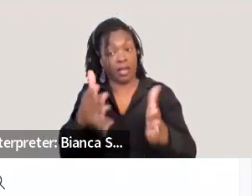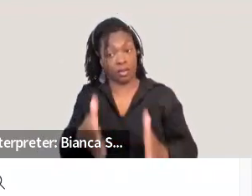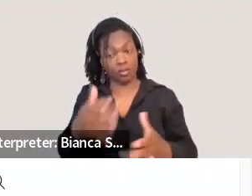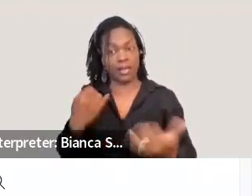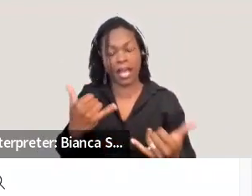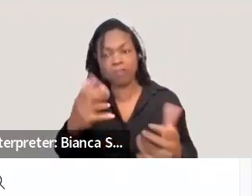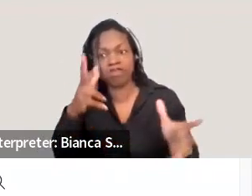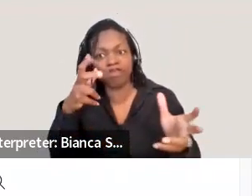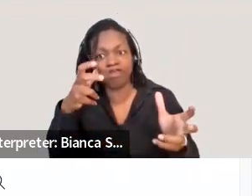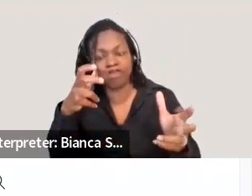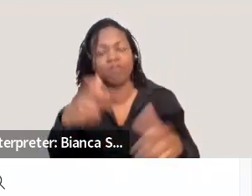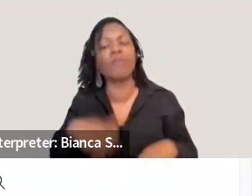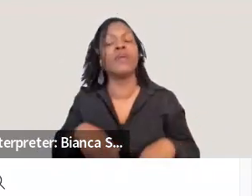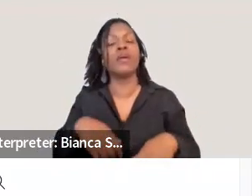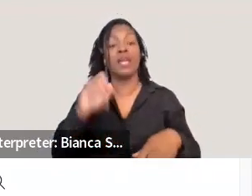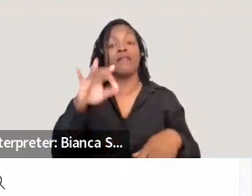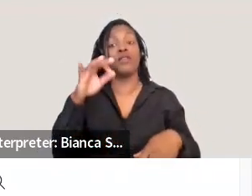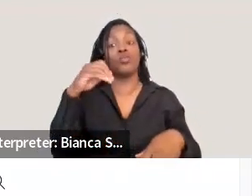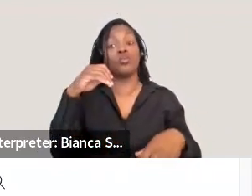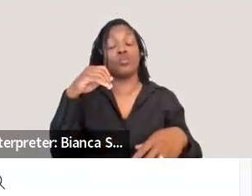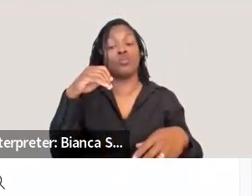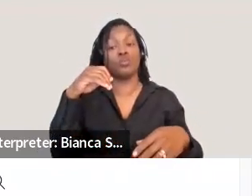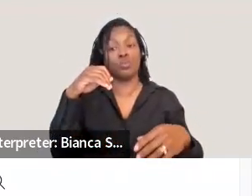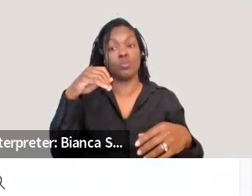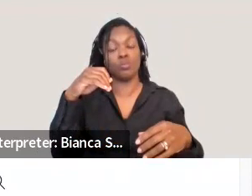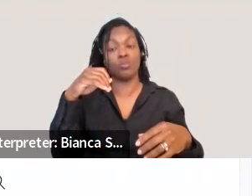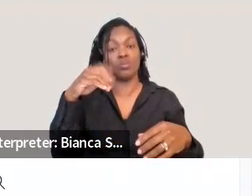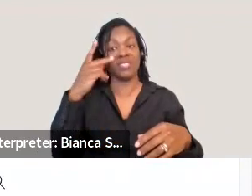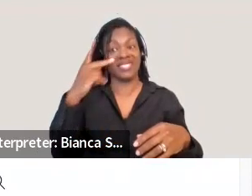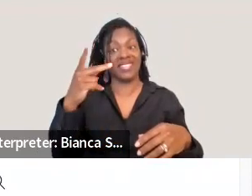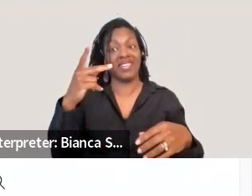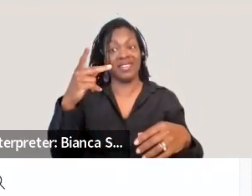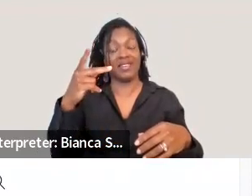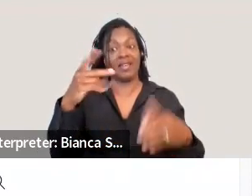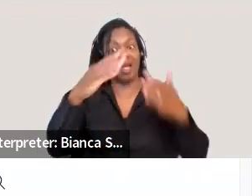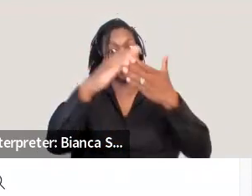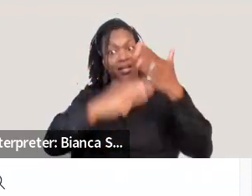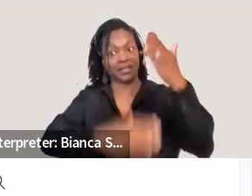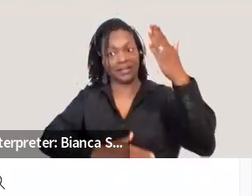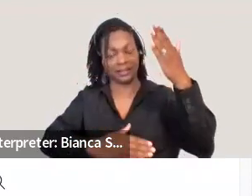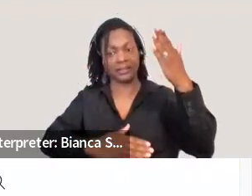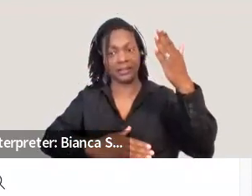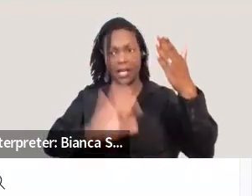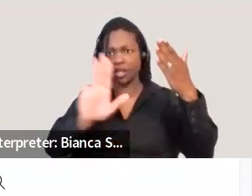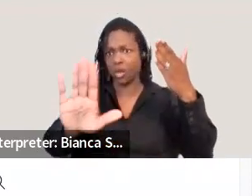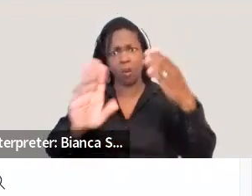our resource directory and you don't find your own organization and you think it should